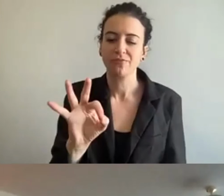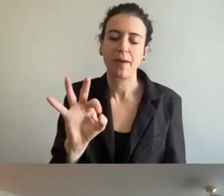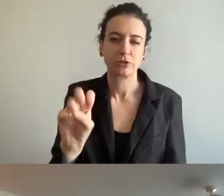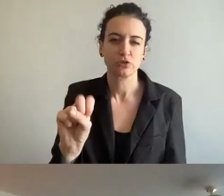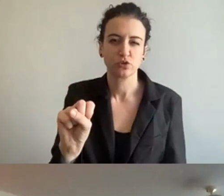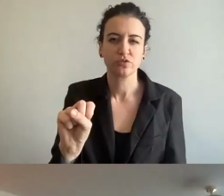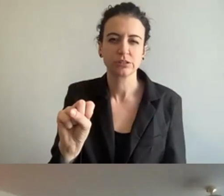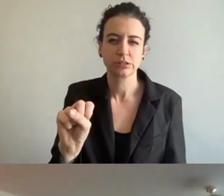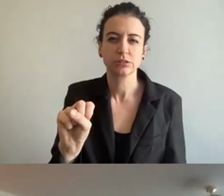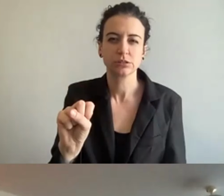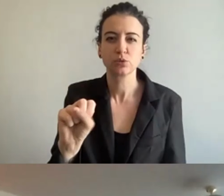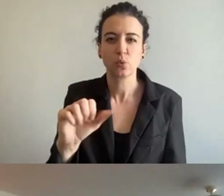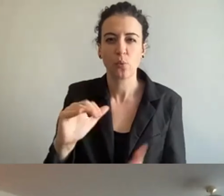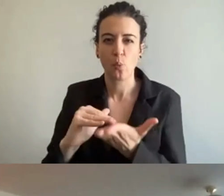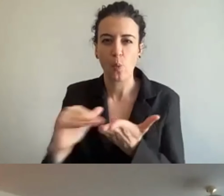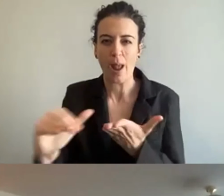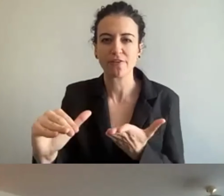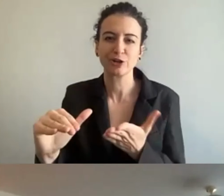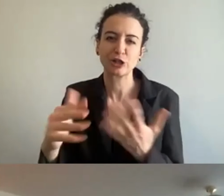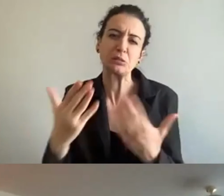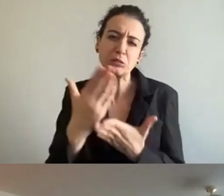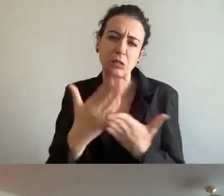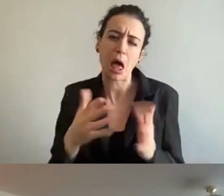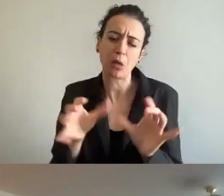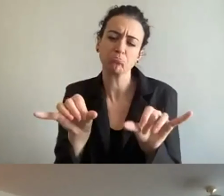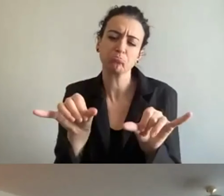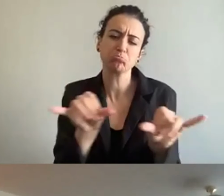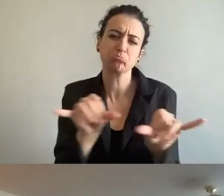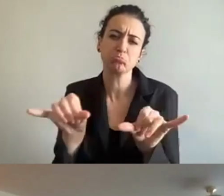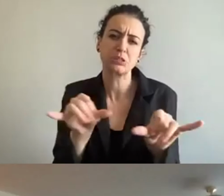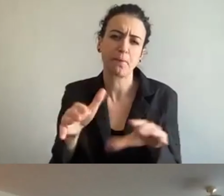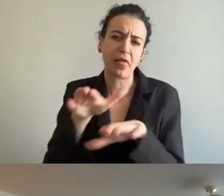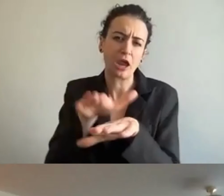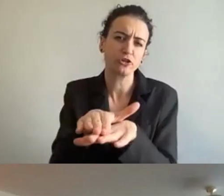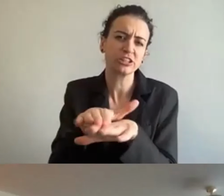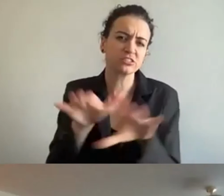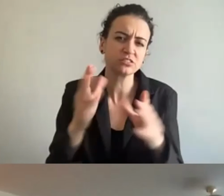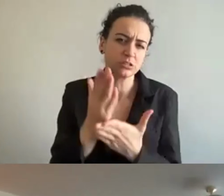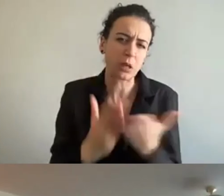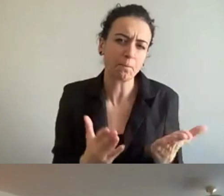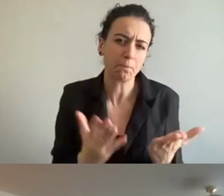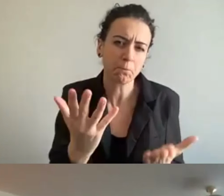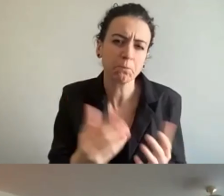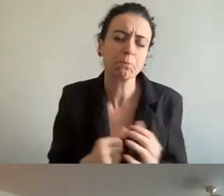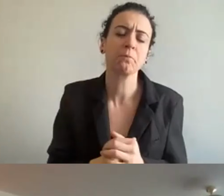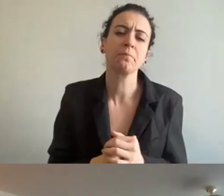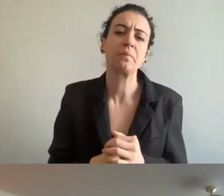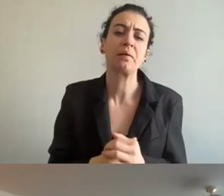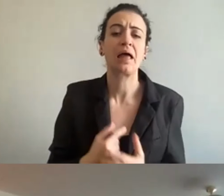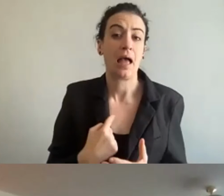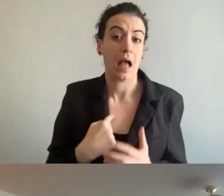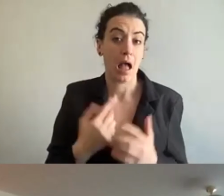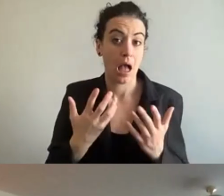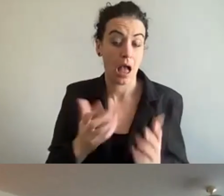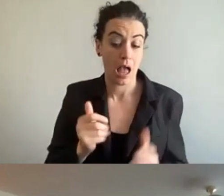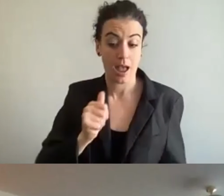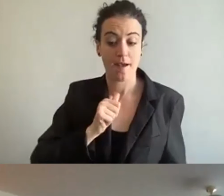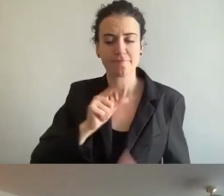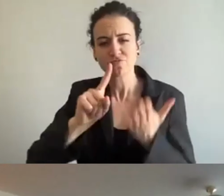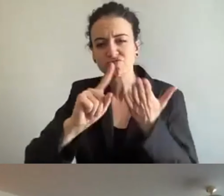waivers that I've kind of like looked into for a certain